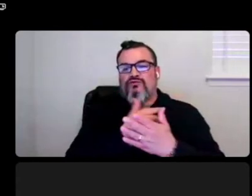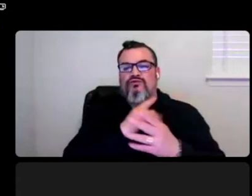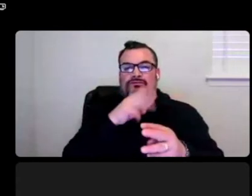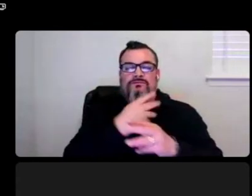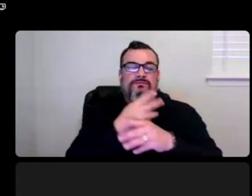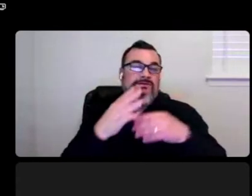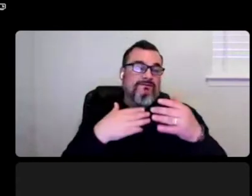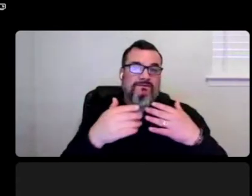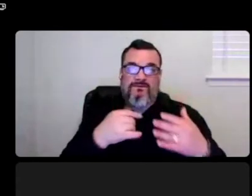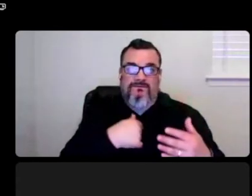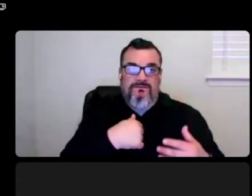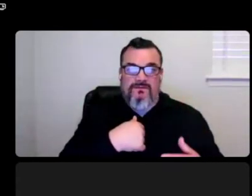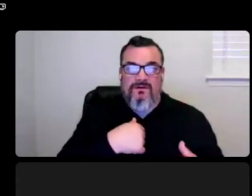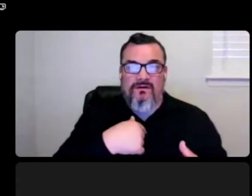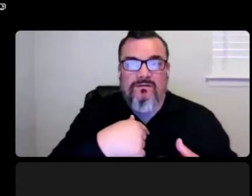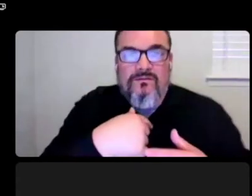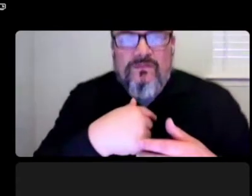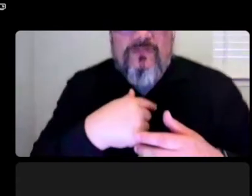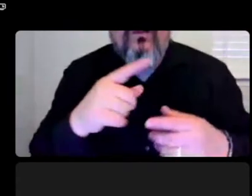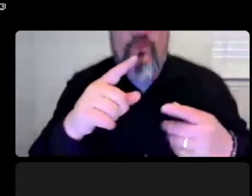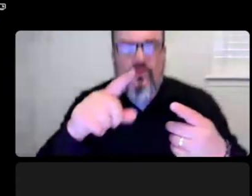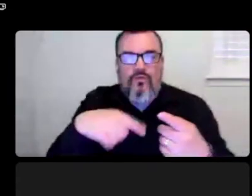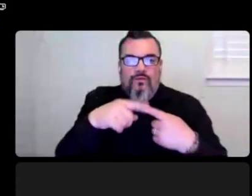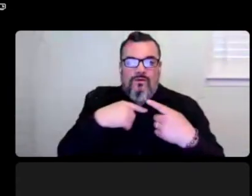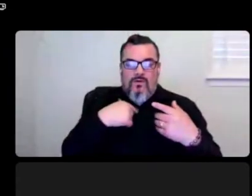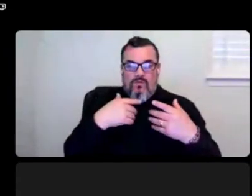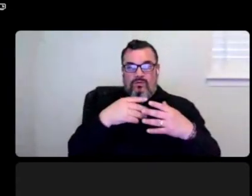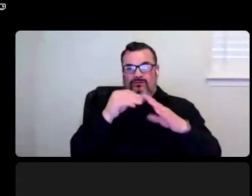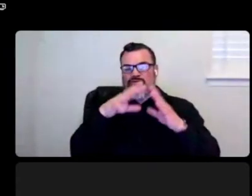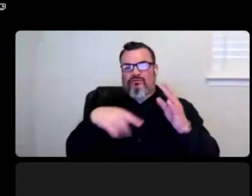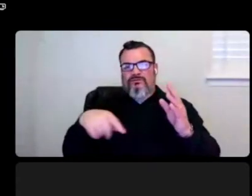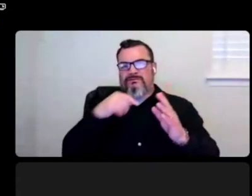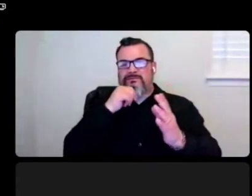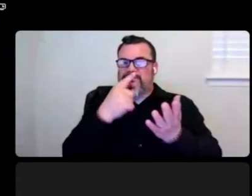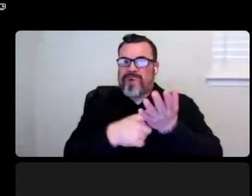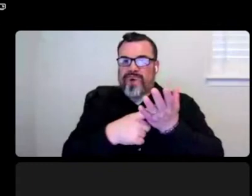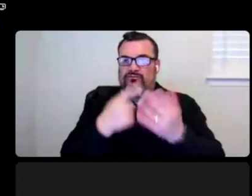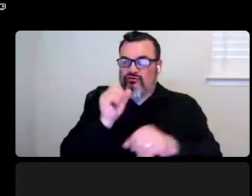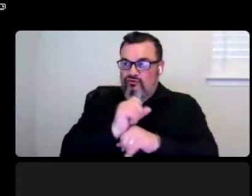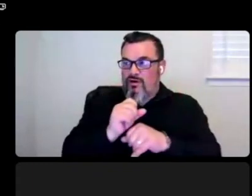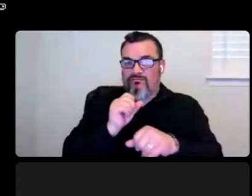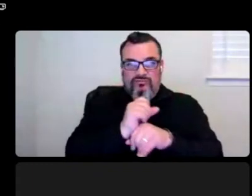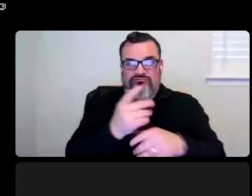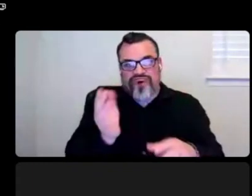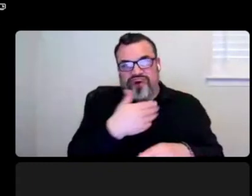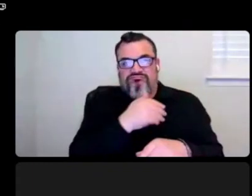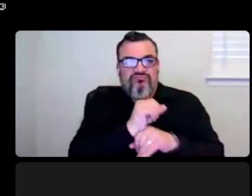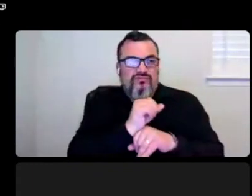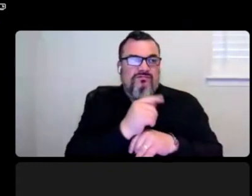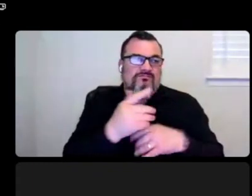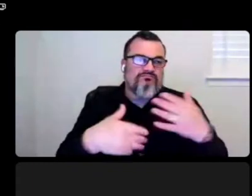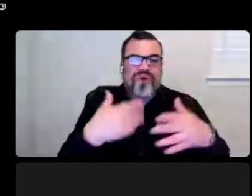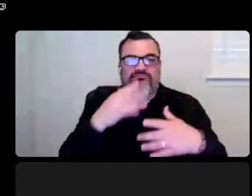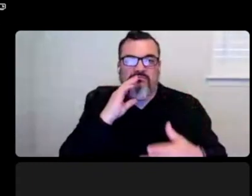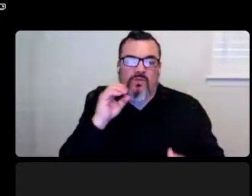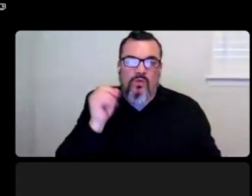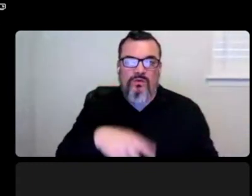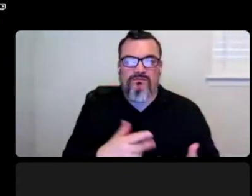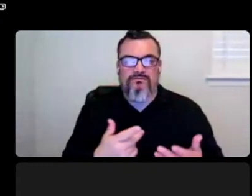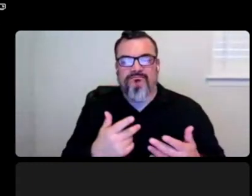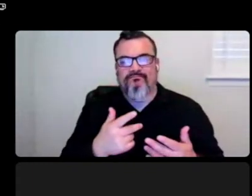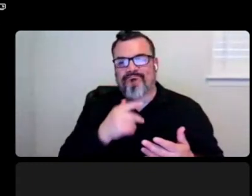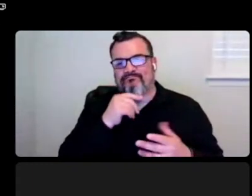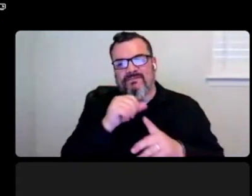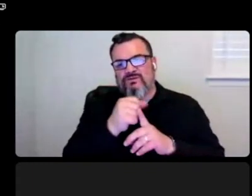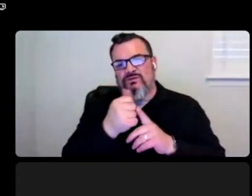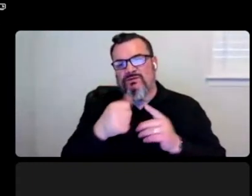I, you know, when I was a student, we didn't talk a lot about that. You know, a job was a job. Just go get a job and we'll work and you'll be okay. It's not the case